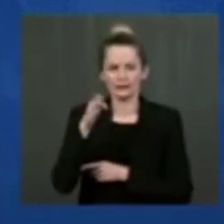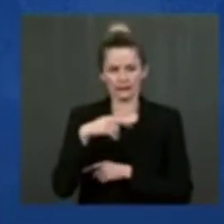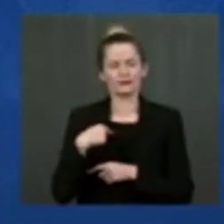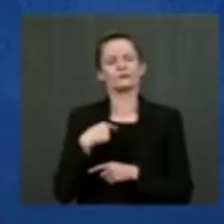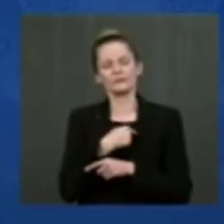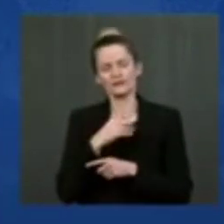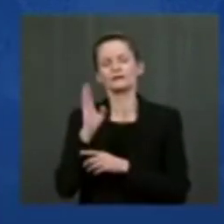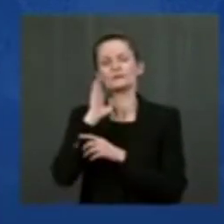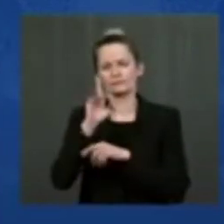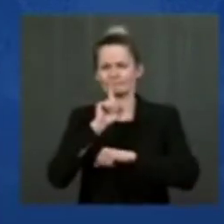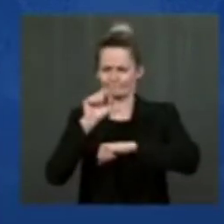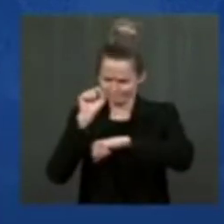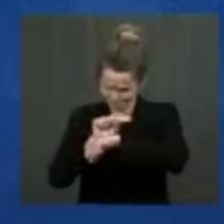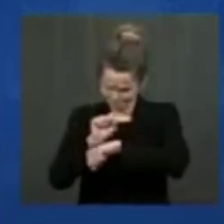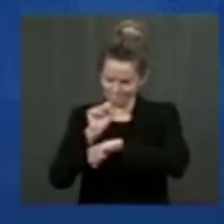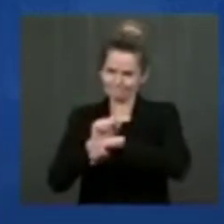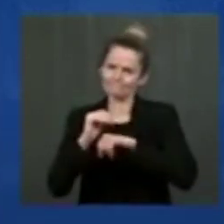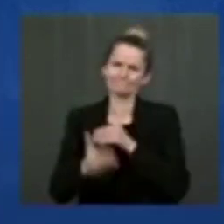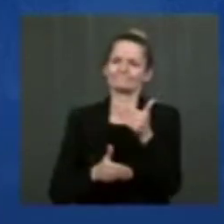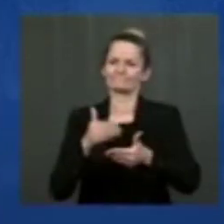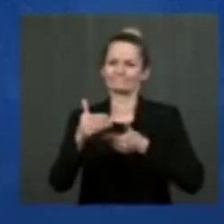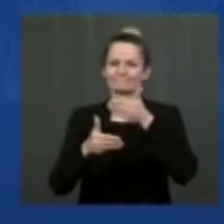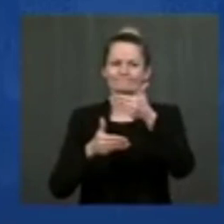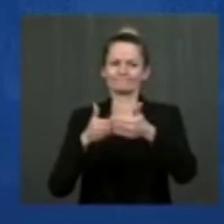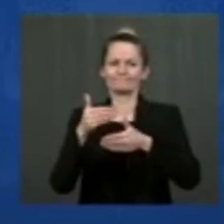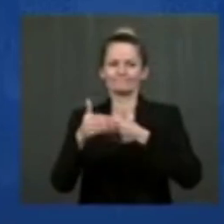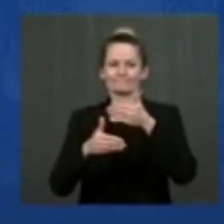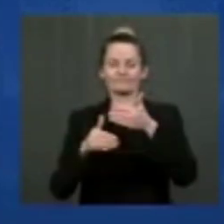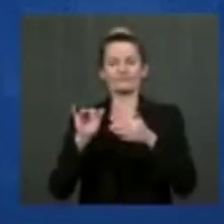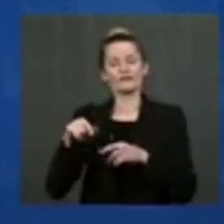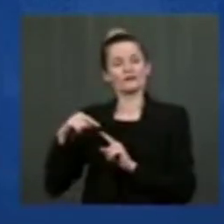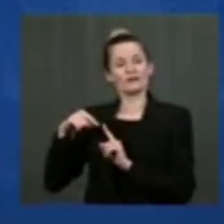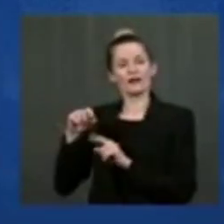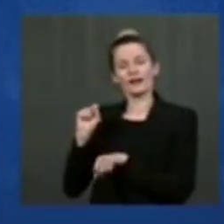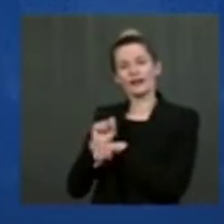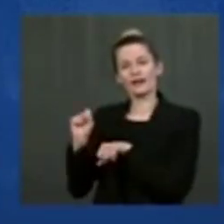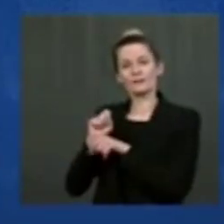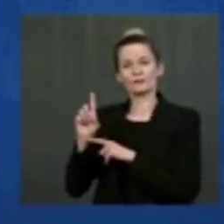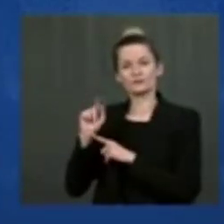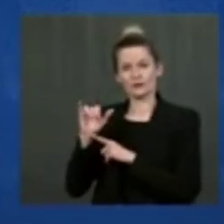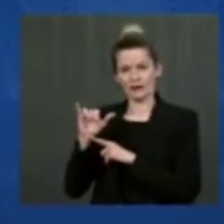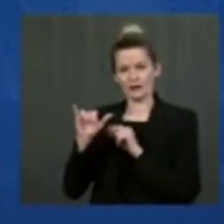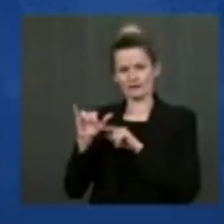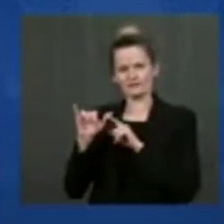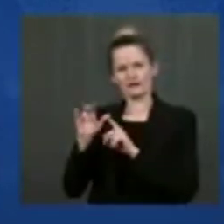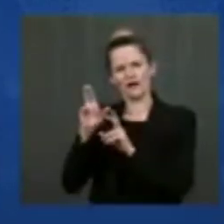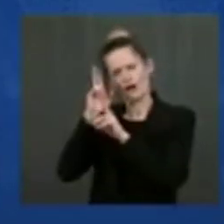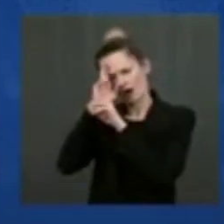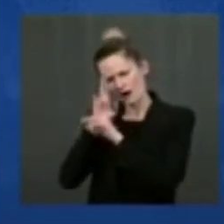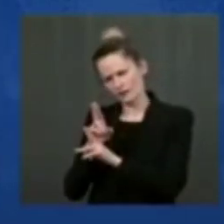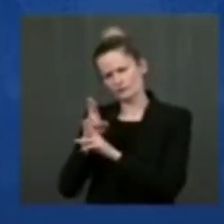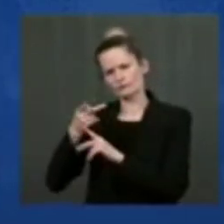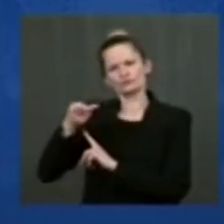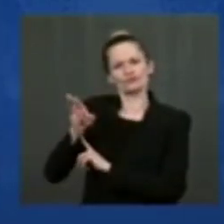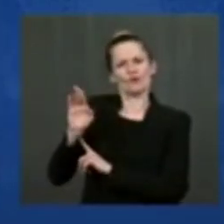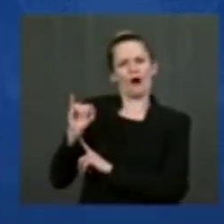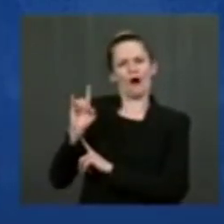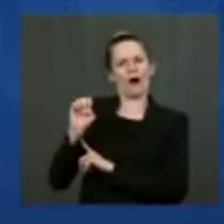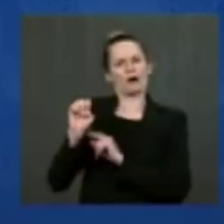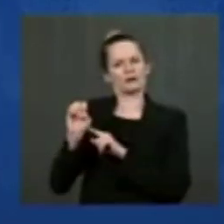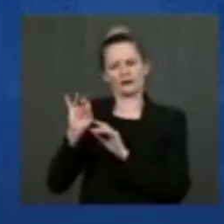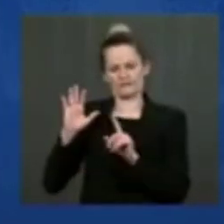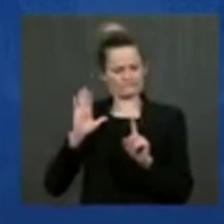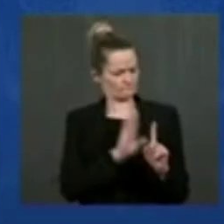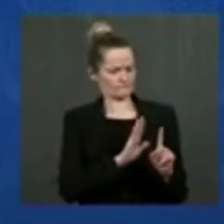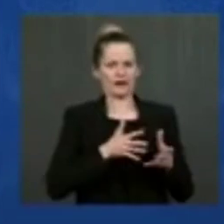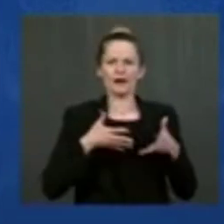of the American worker. And every day we remember that America wasn't built by Wall Street. They're not all bad folks on Wall Street.